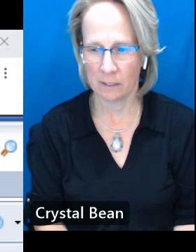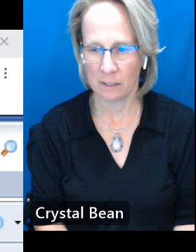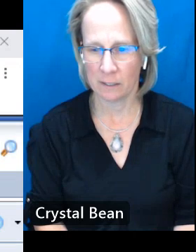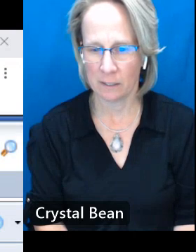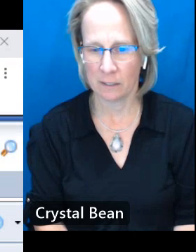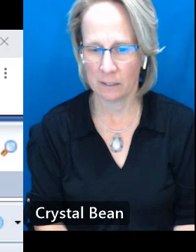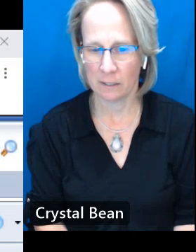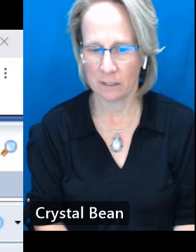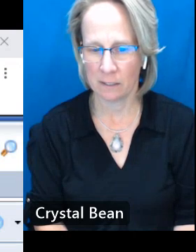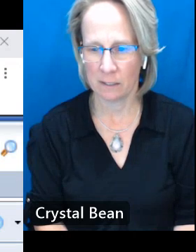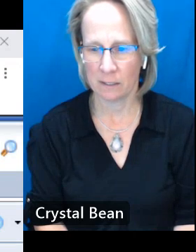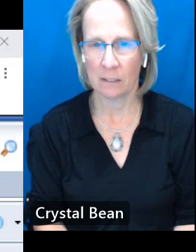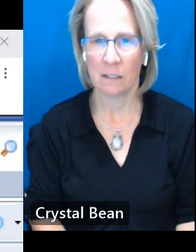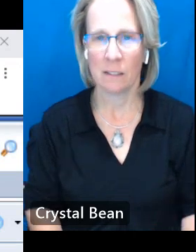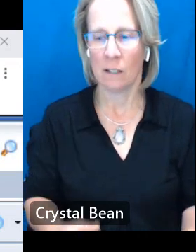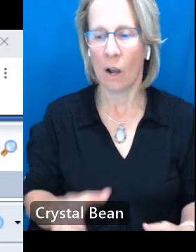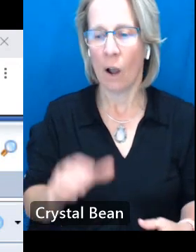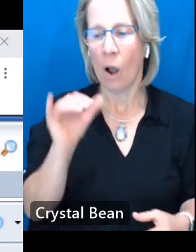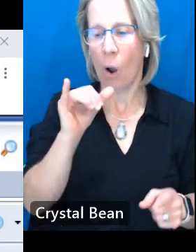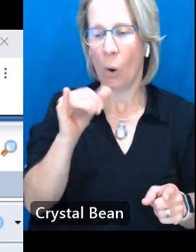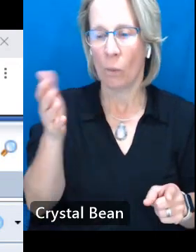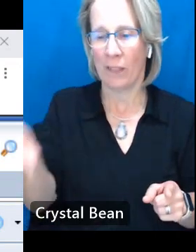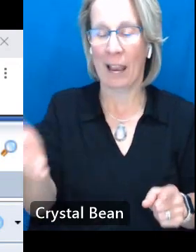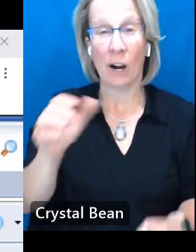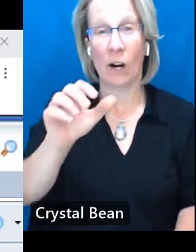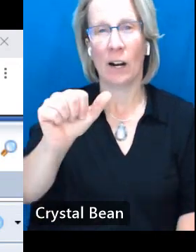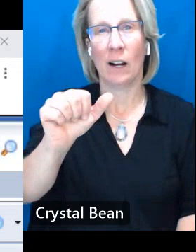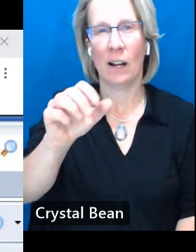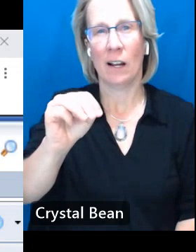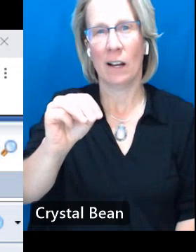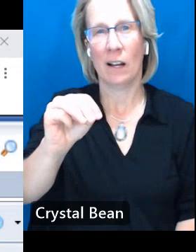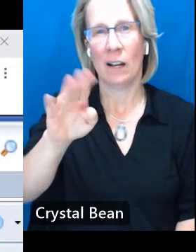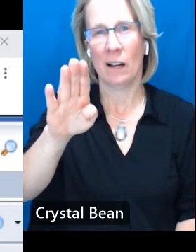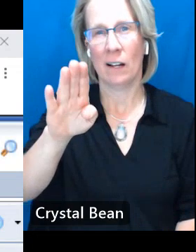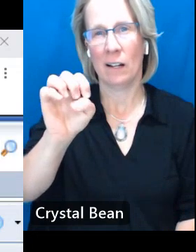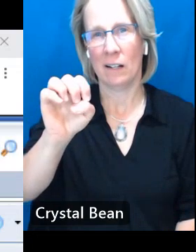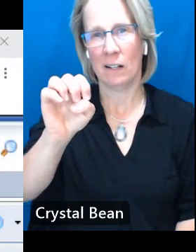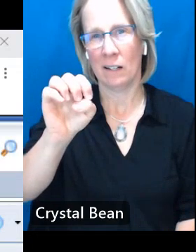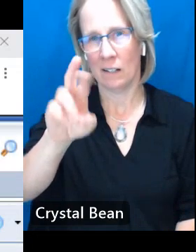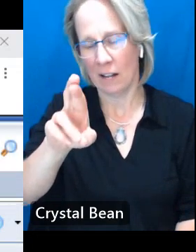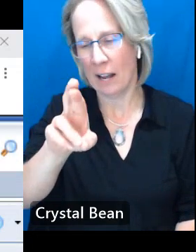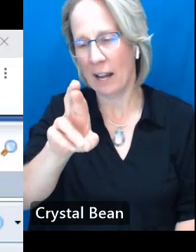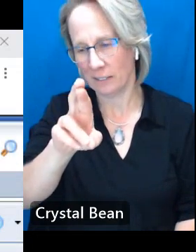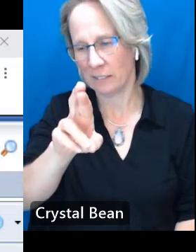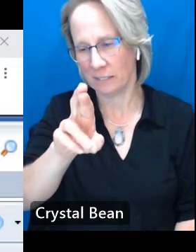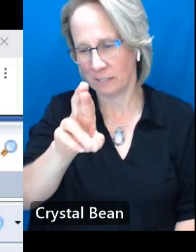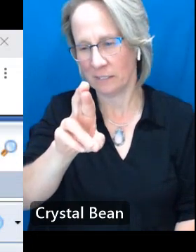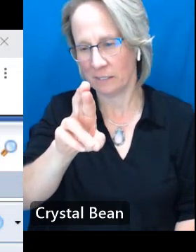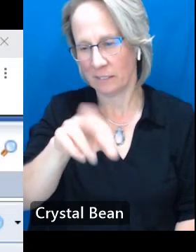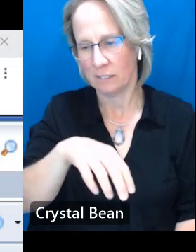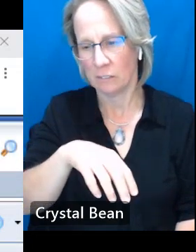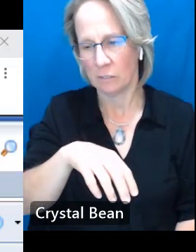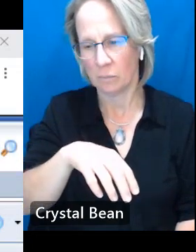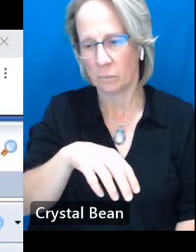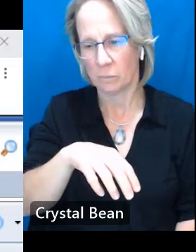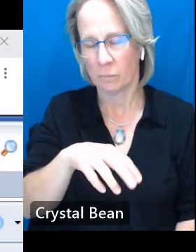Oh, well, there you go. Amber at DVR can help you. So yeah, Amber, thanks. See, like I said, I'm not a